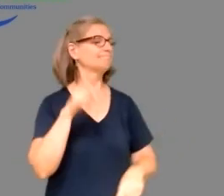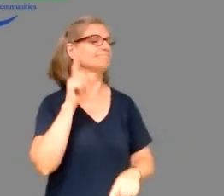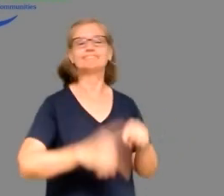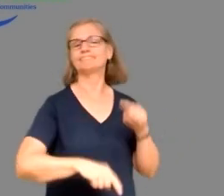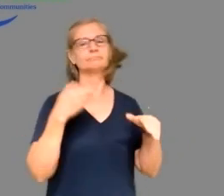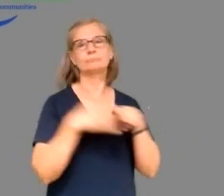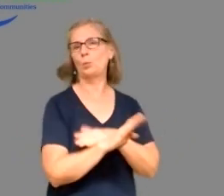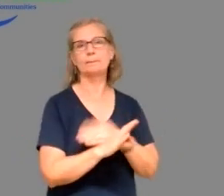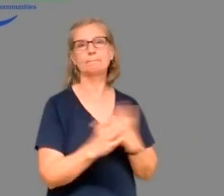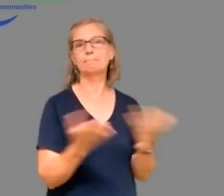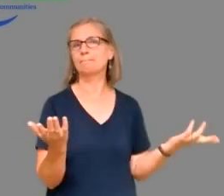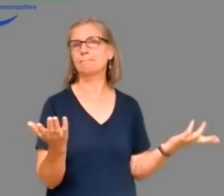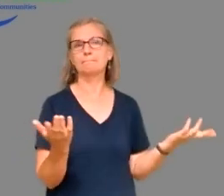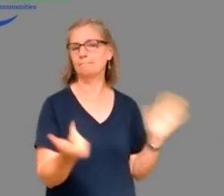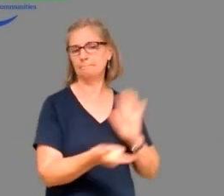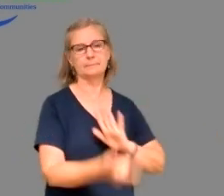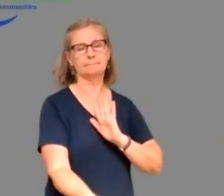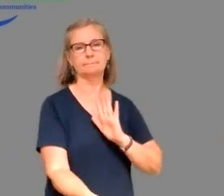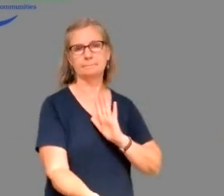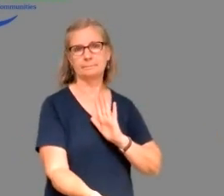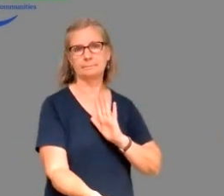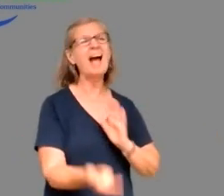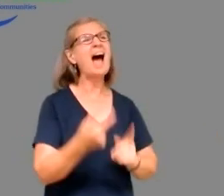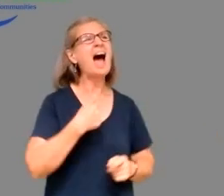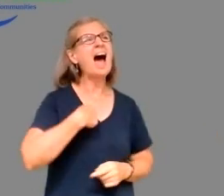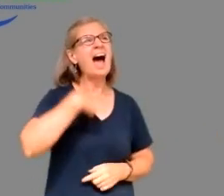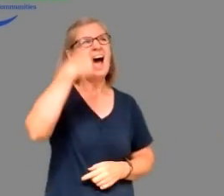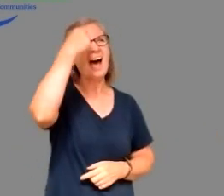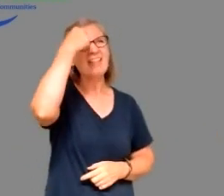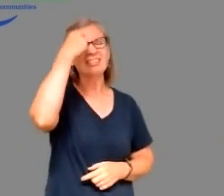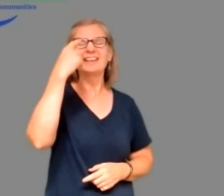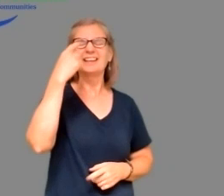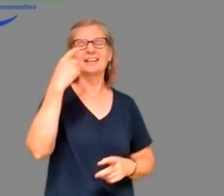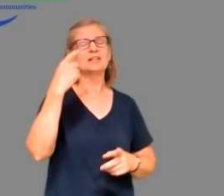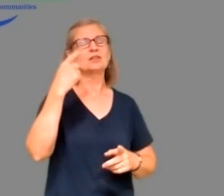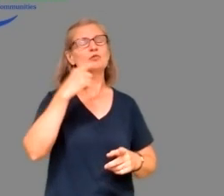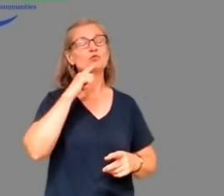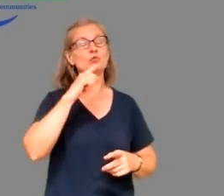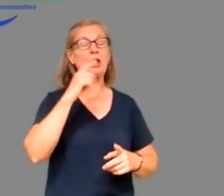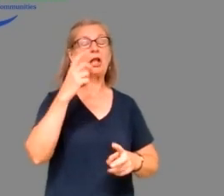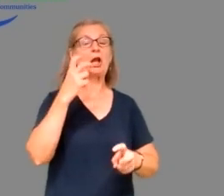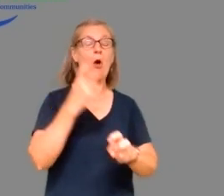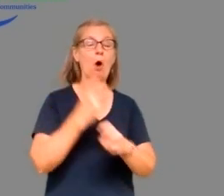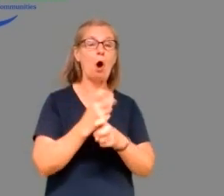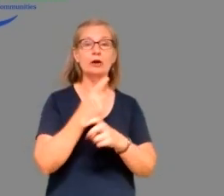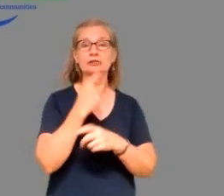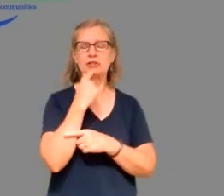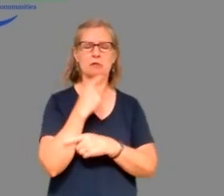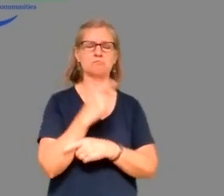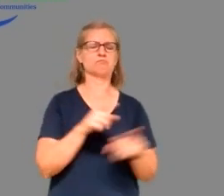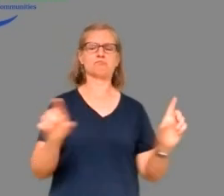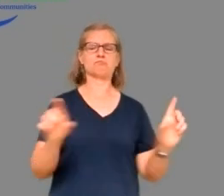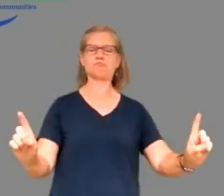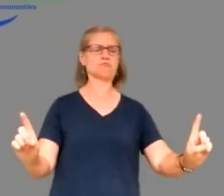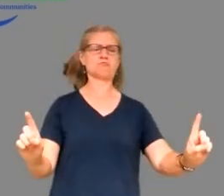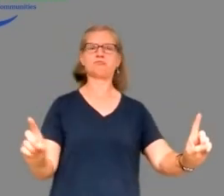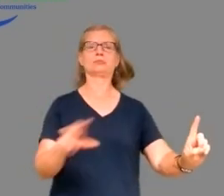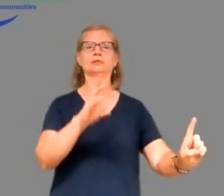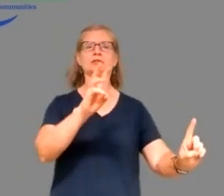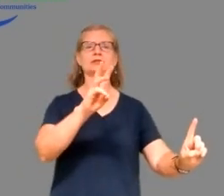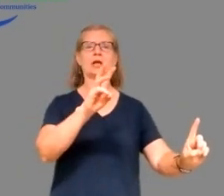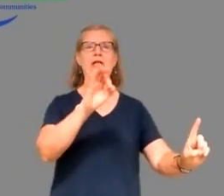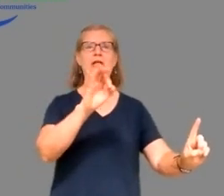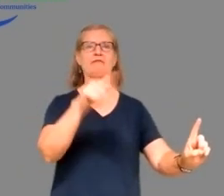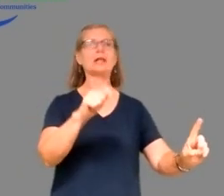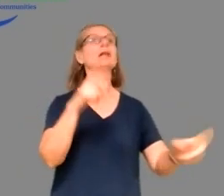to police the social distancing aspect because people will be milling about in a store depending on what the business is.